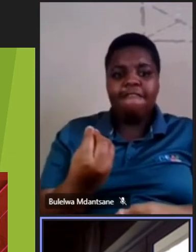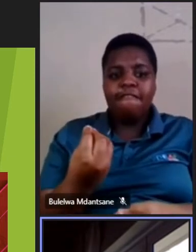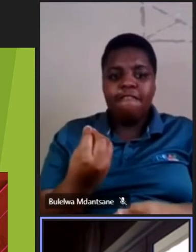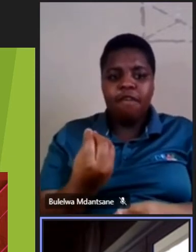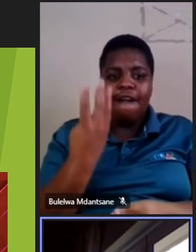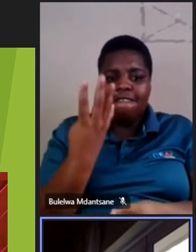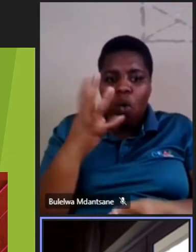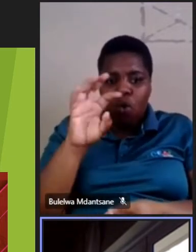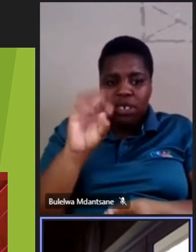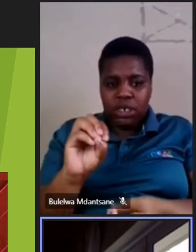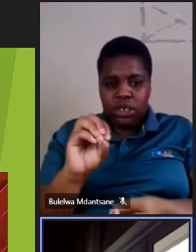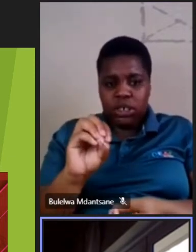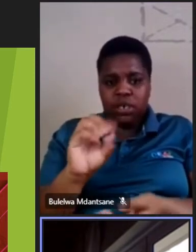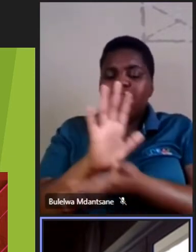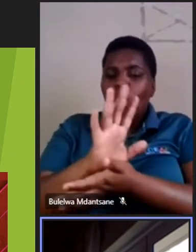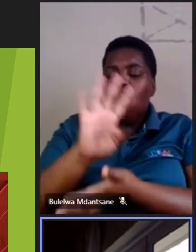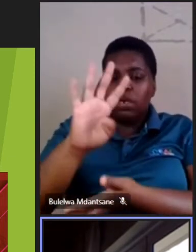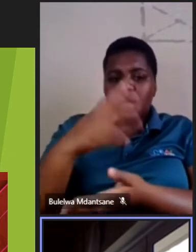modules,